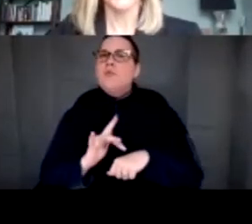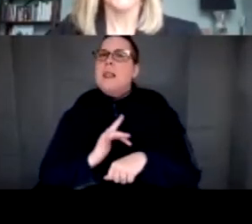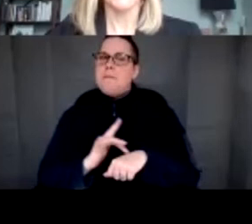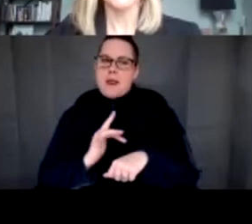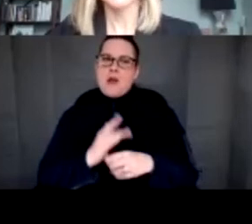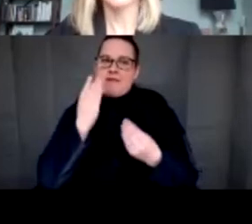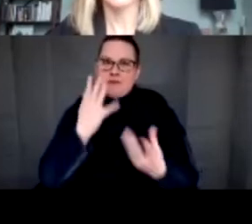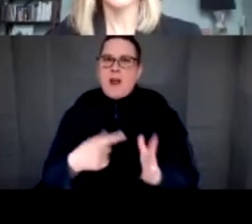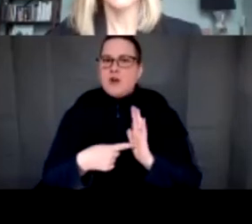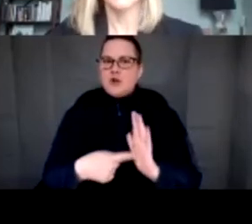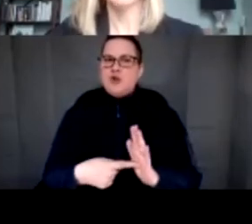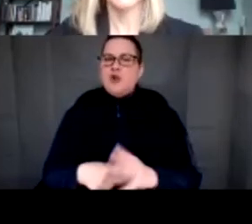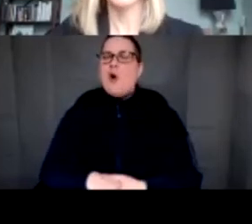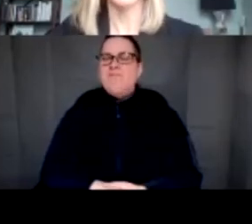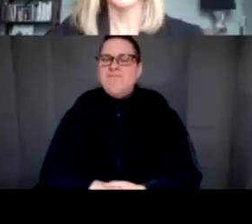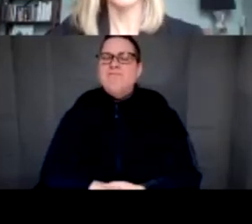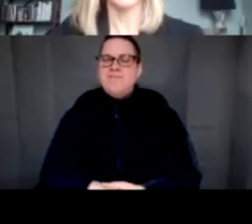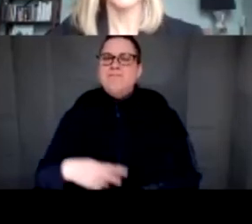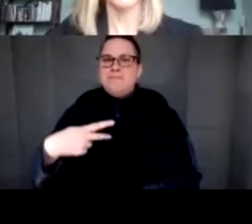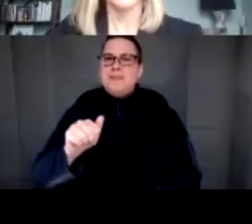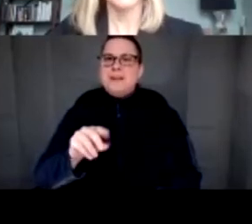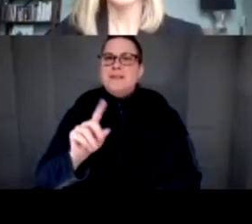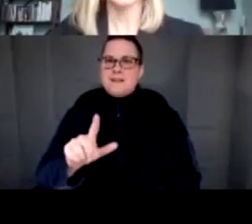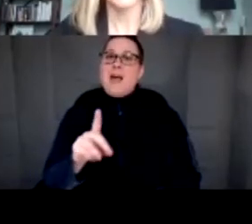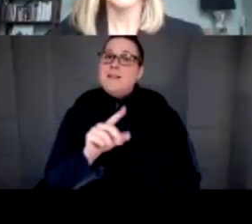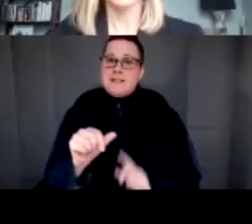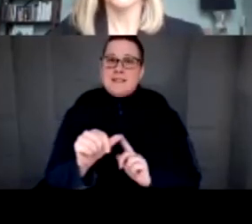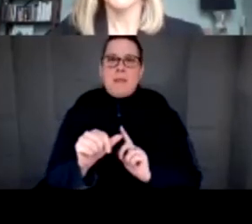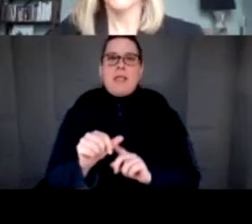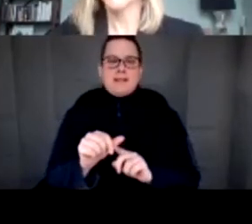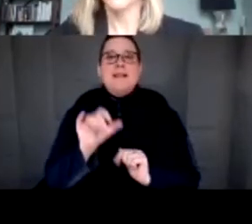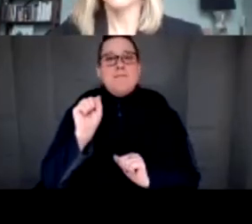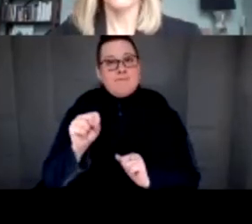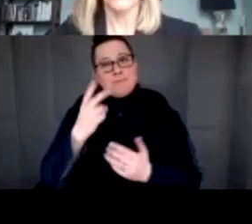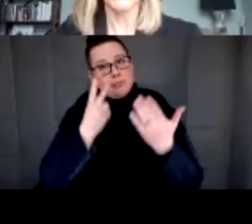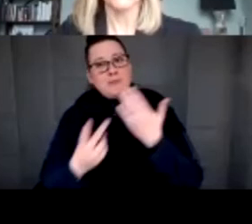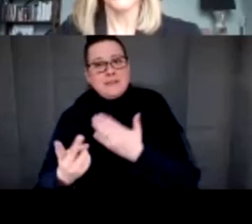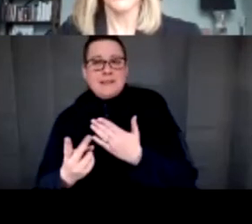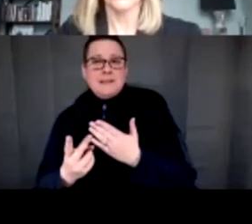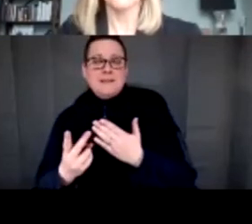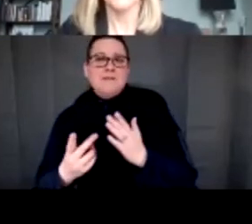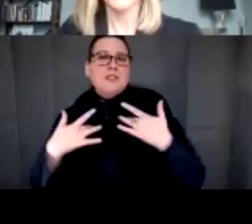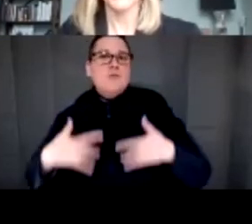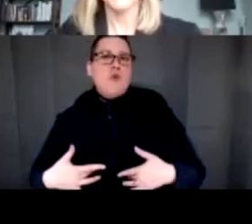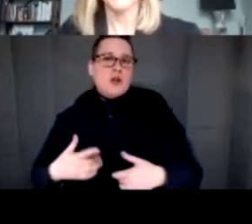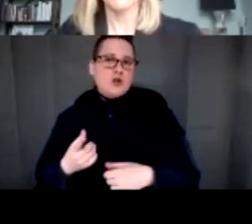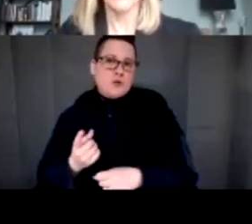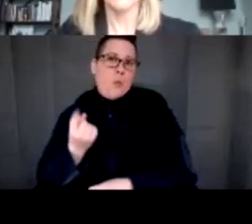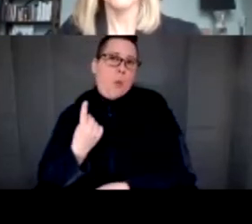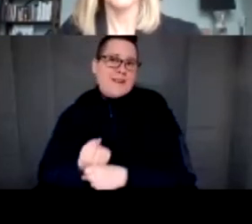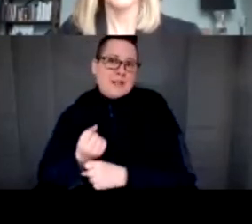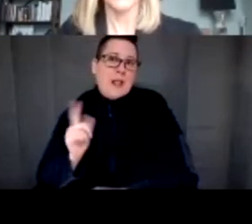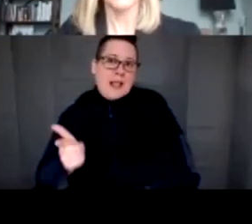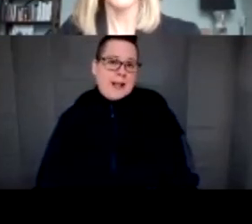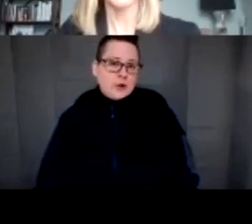information is showing us that the PADL disability is predictive of depression 1 year later. So you can see that by